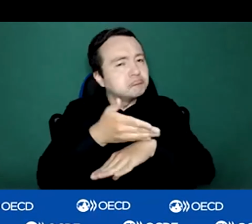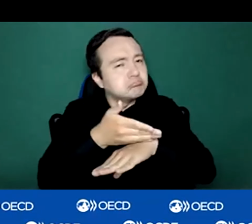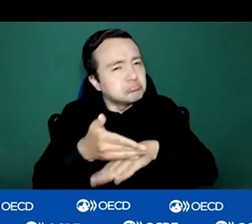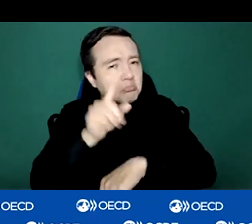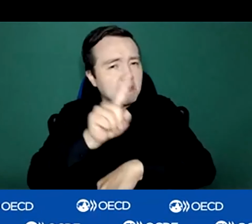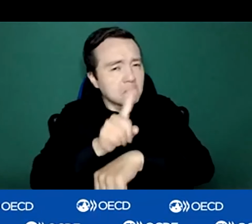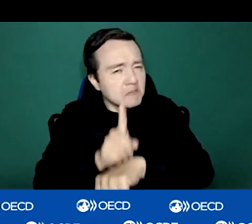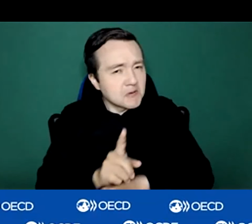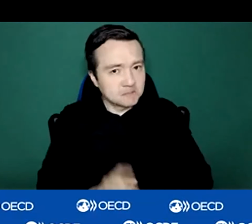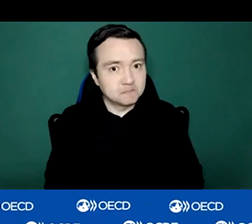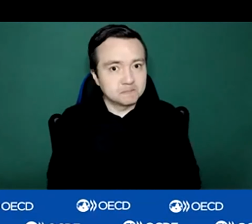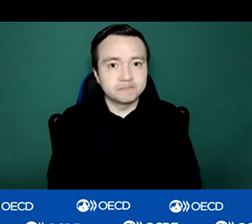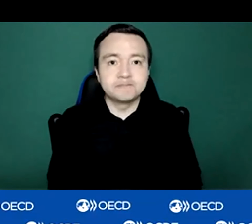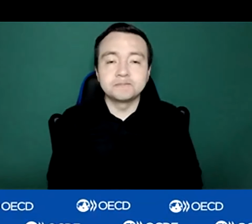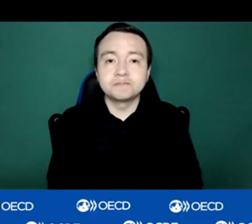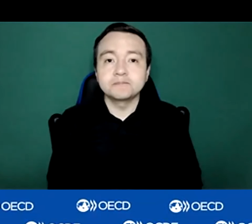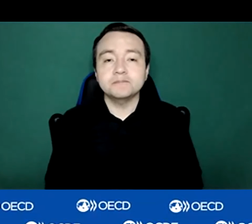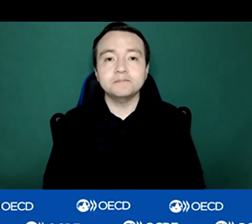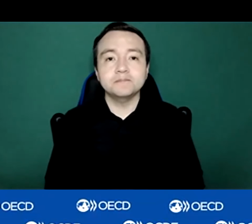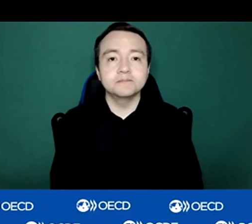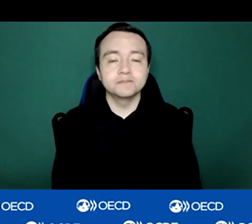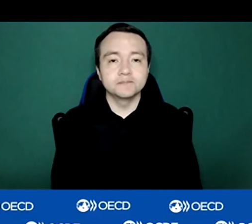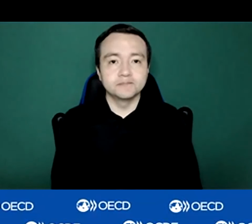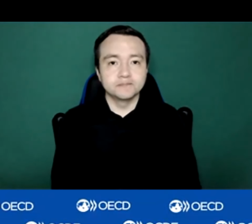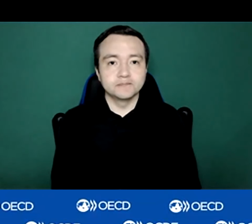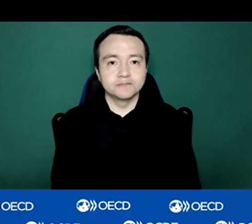with you in 60 to 120 seconds. Thank you.